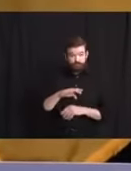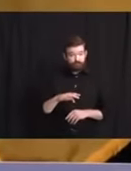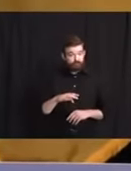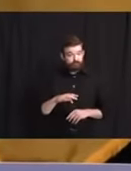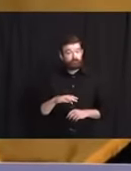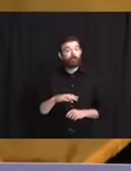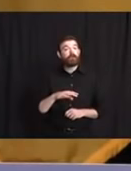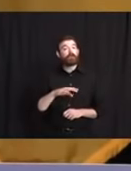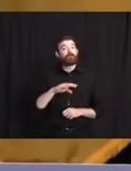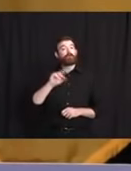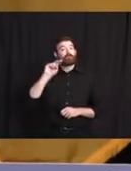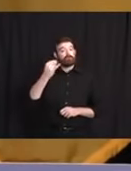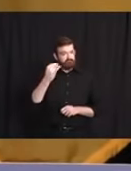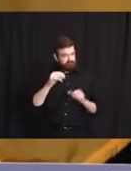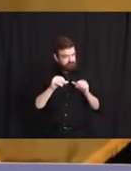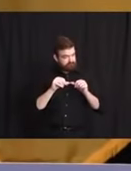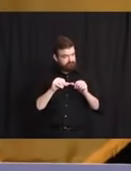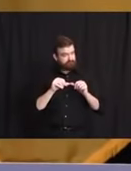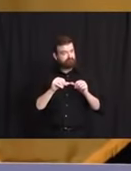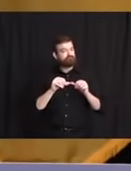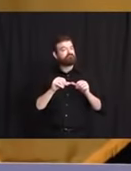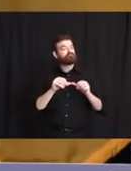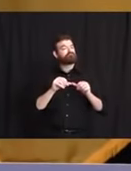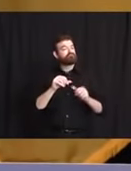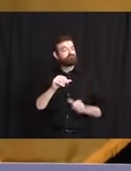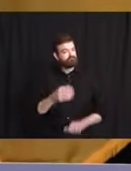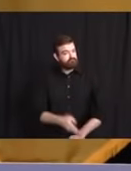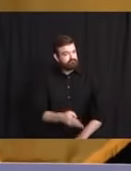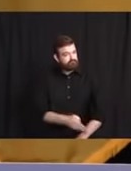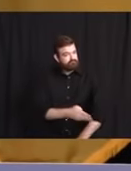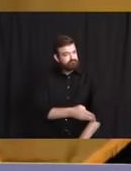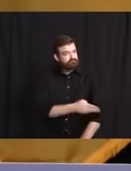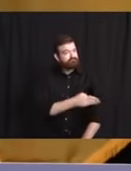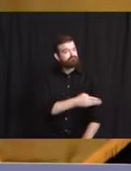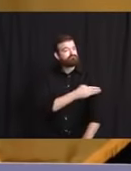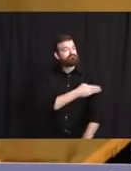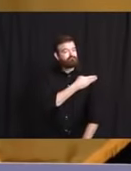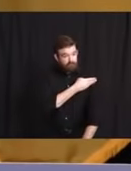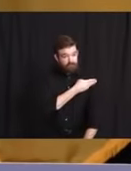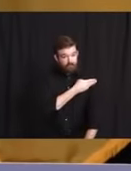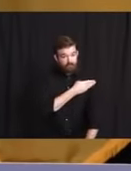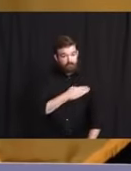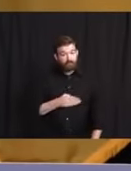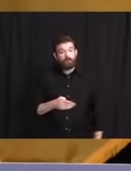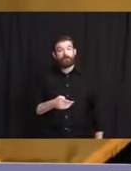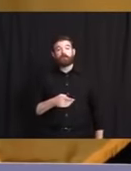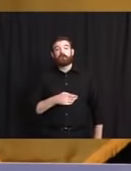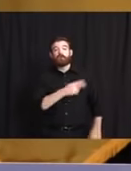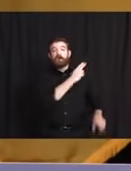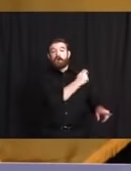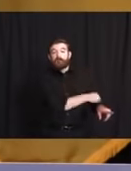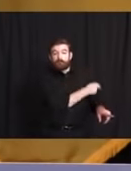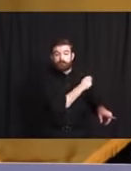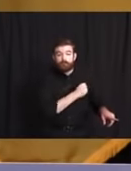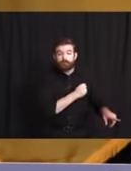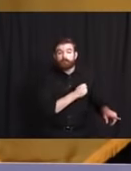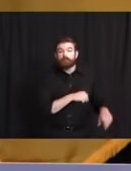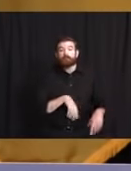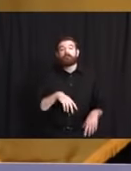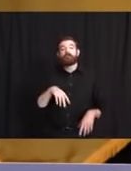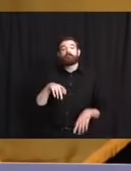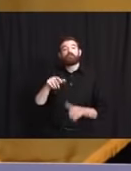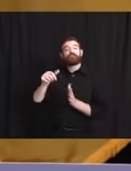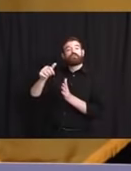road back with the phased reopening of the state, today hospitals and ambulatory surgery centers are beginning to